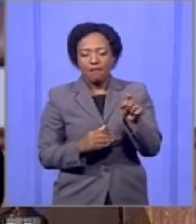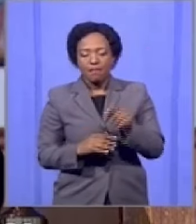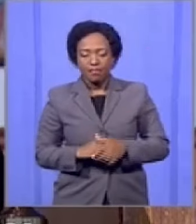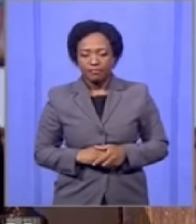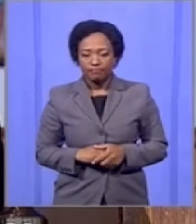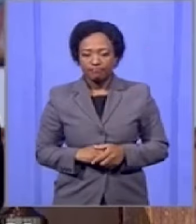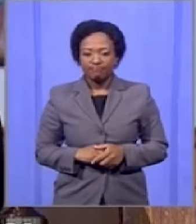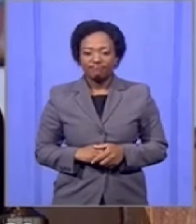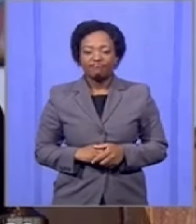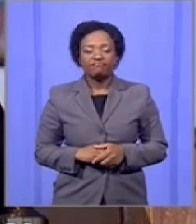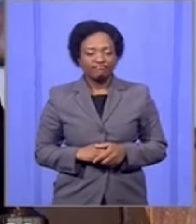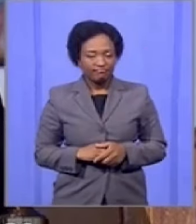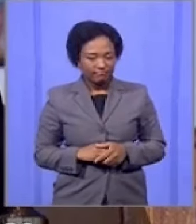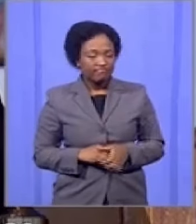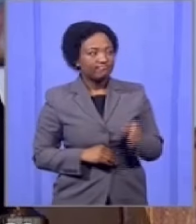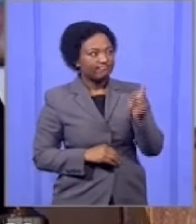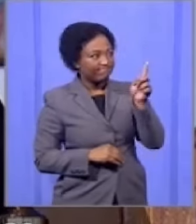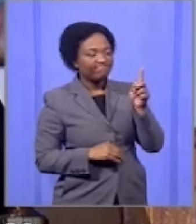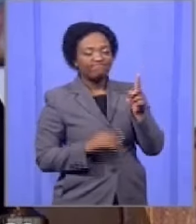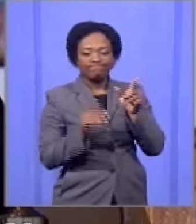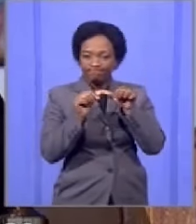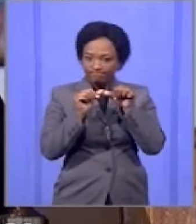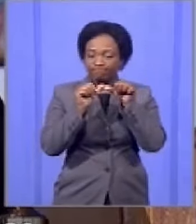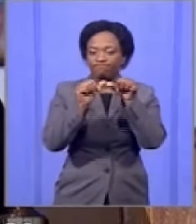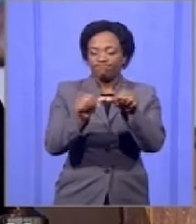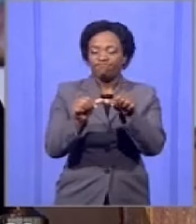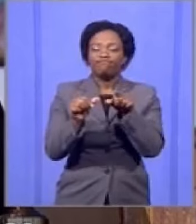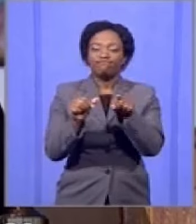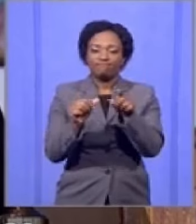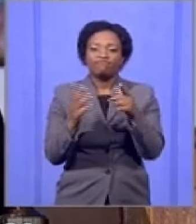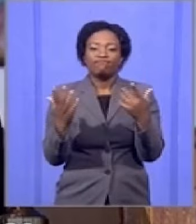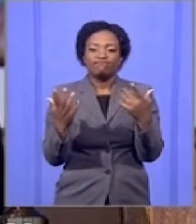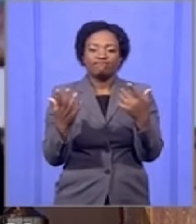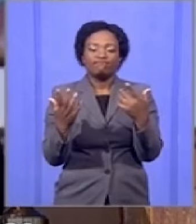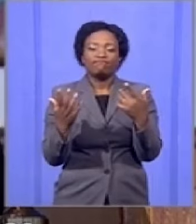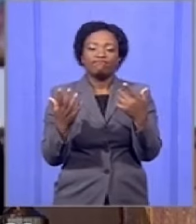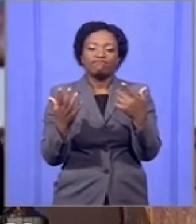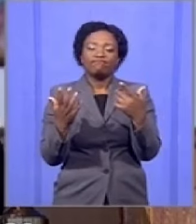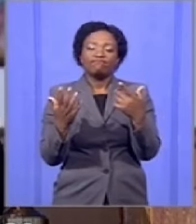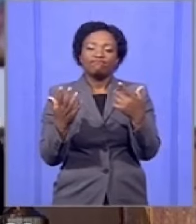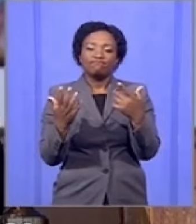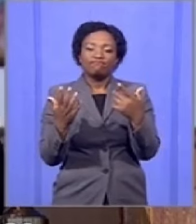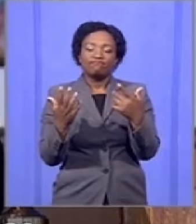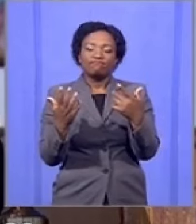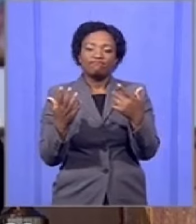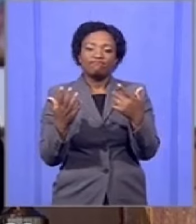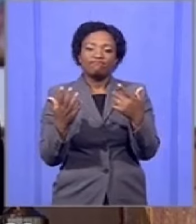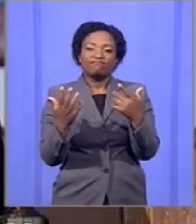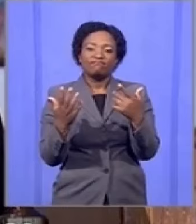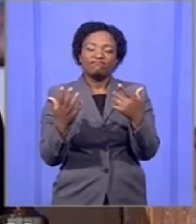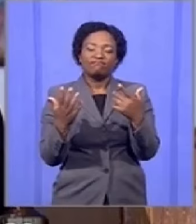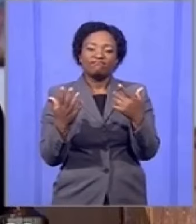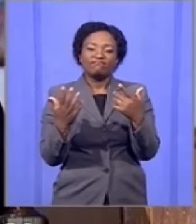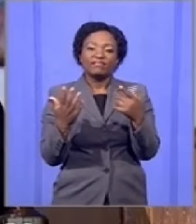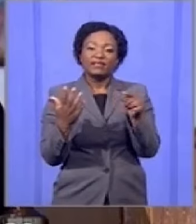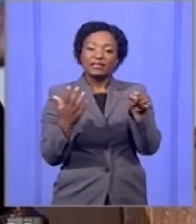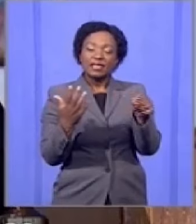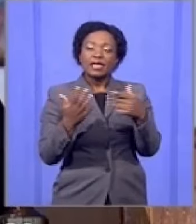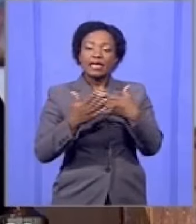Africans. Uhulumeni aqhubeke abe nolwazi nokwenza ukuthi